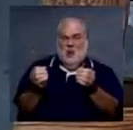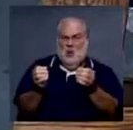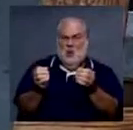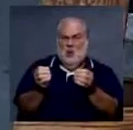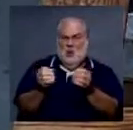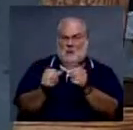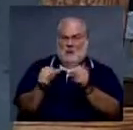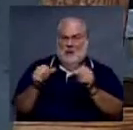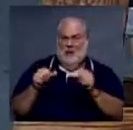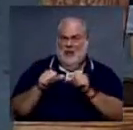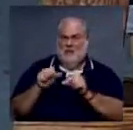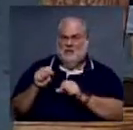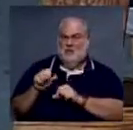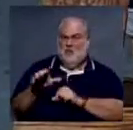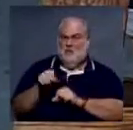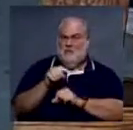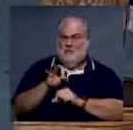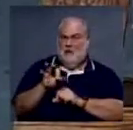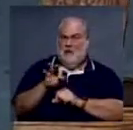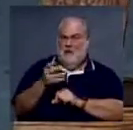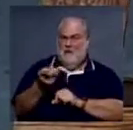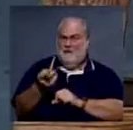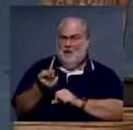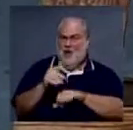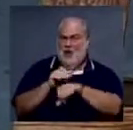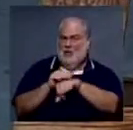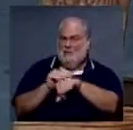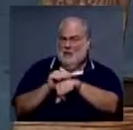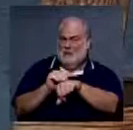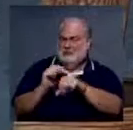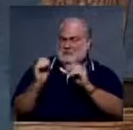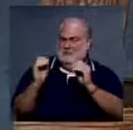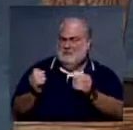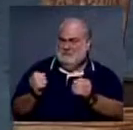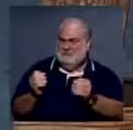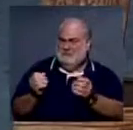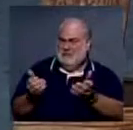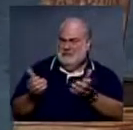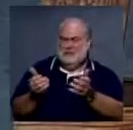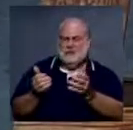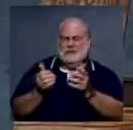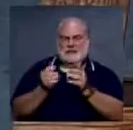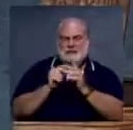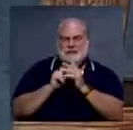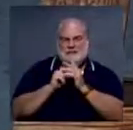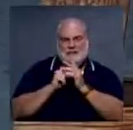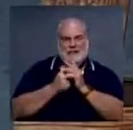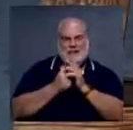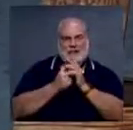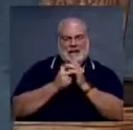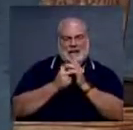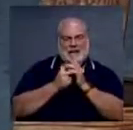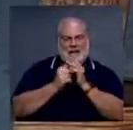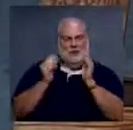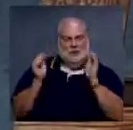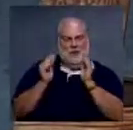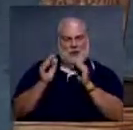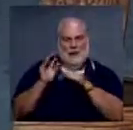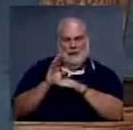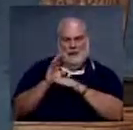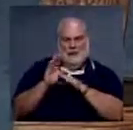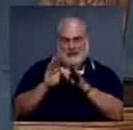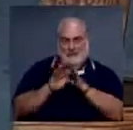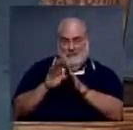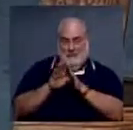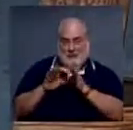So Justin and I started this journey. We started working very closely with the Small Business Development Center, which is a great resource. You know,